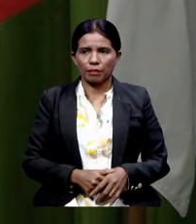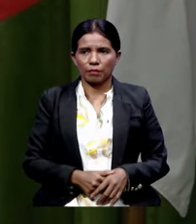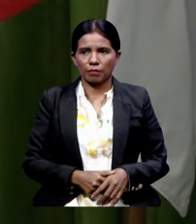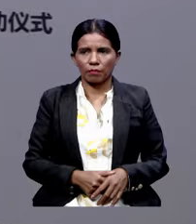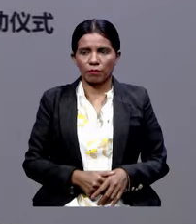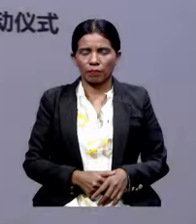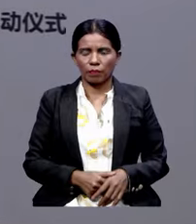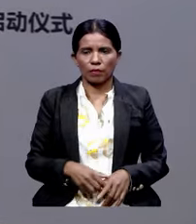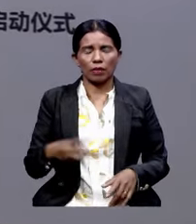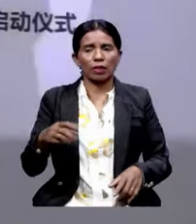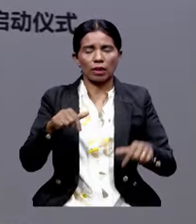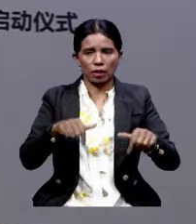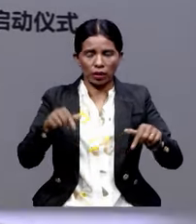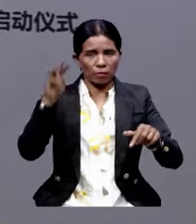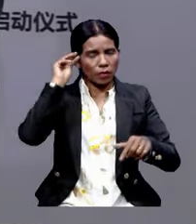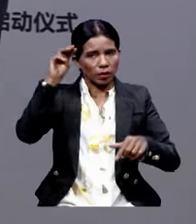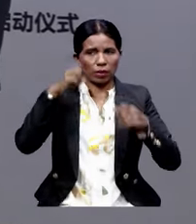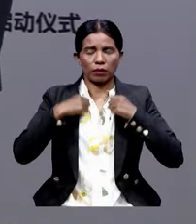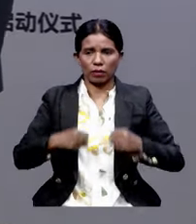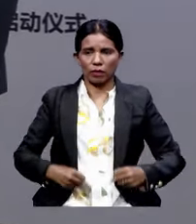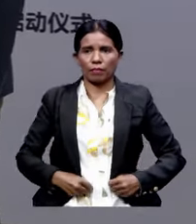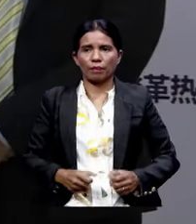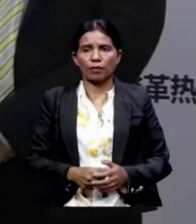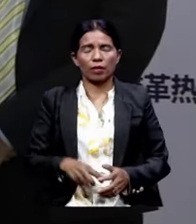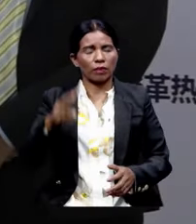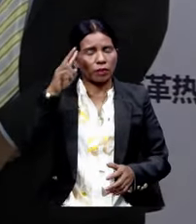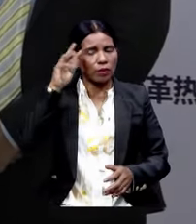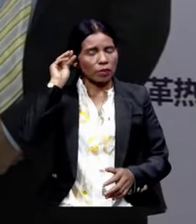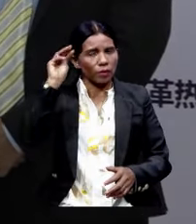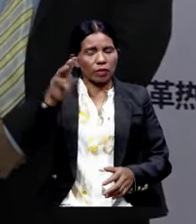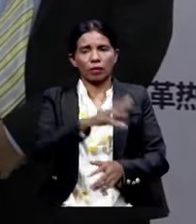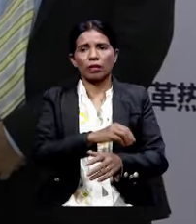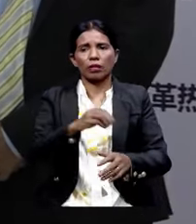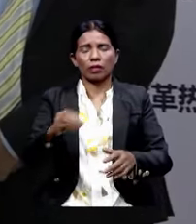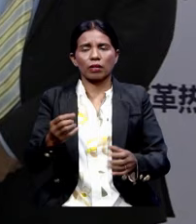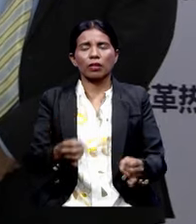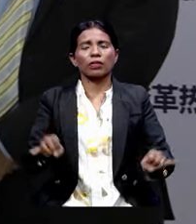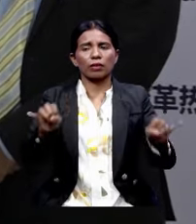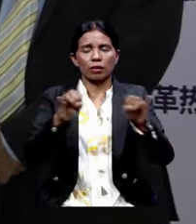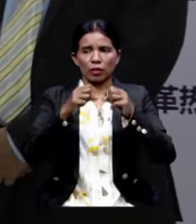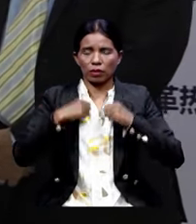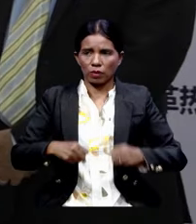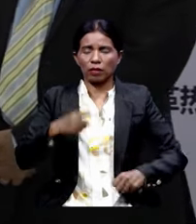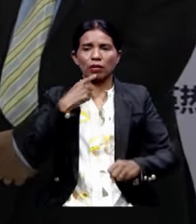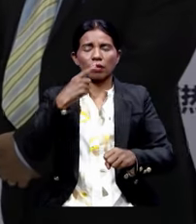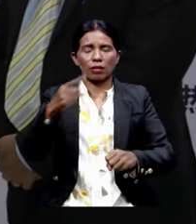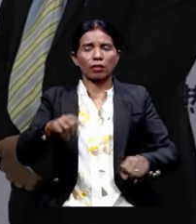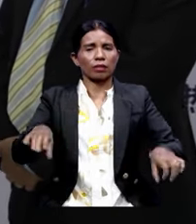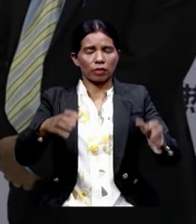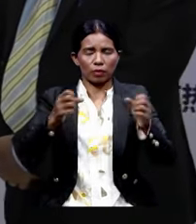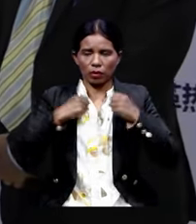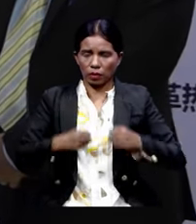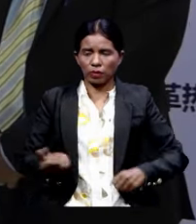in the Ministry of Health. Além de ser vice-ministro para fortalecimento institucional saúde hateten, profissionais saúde